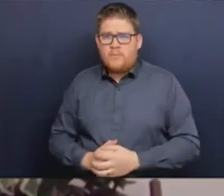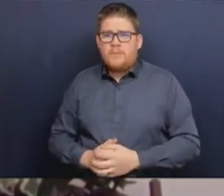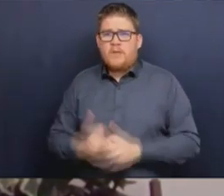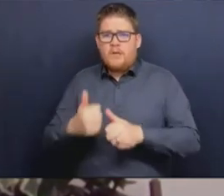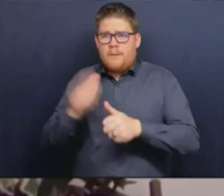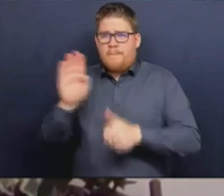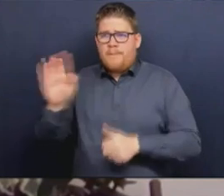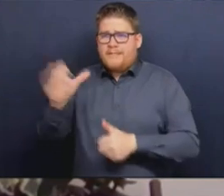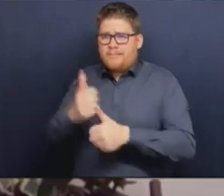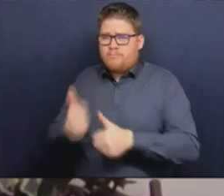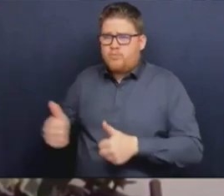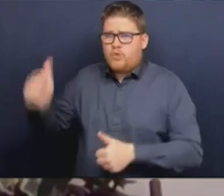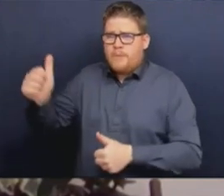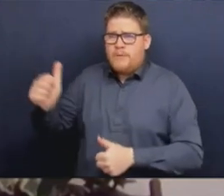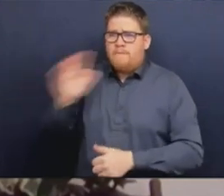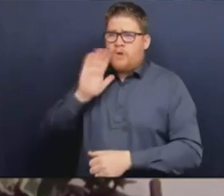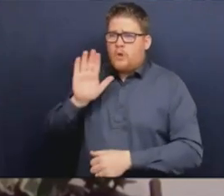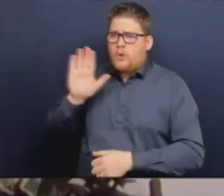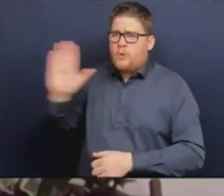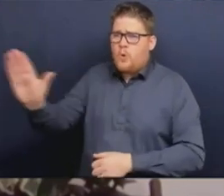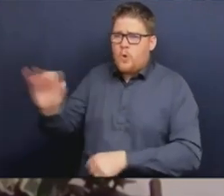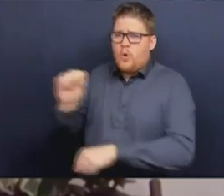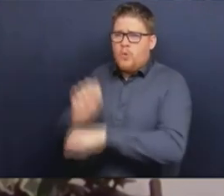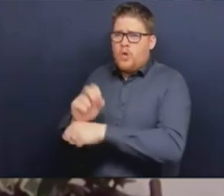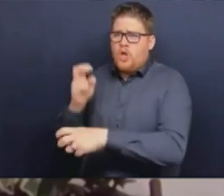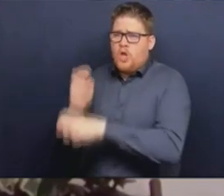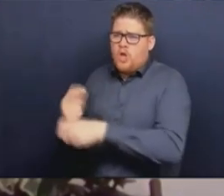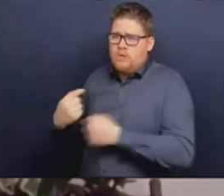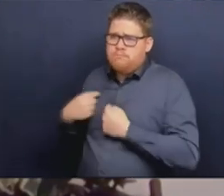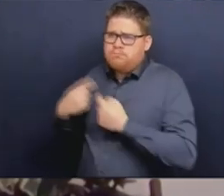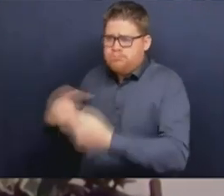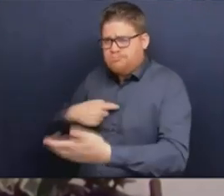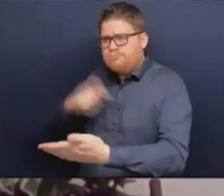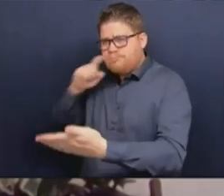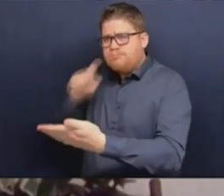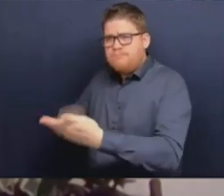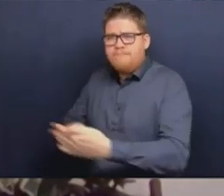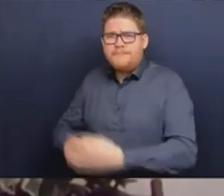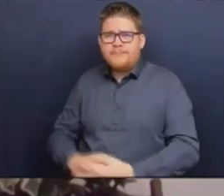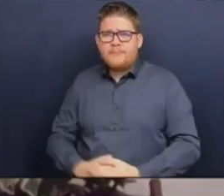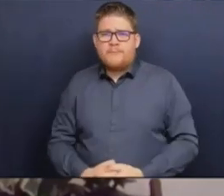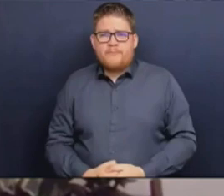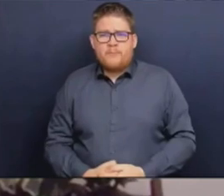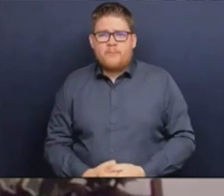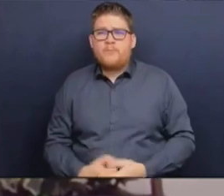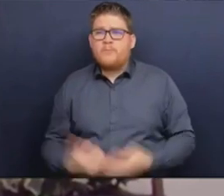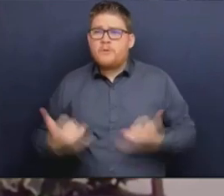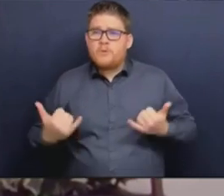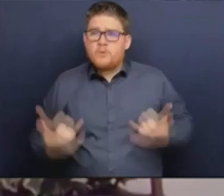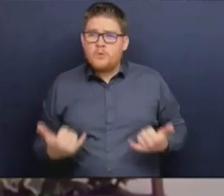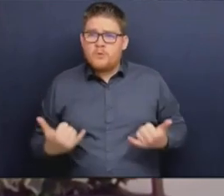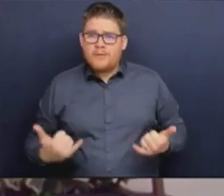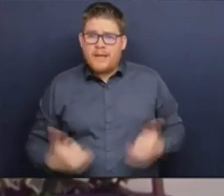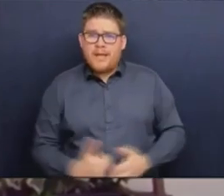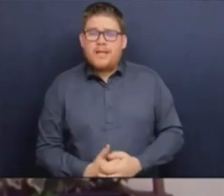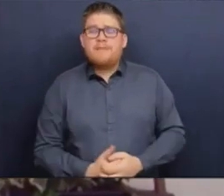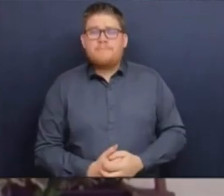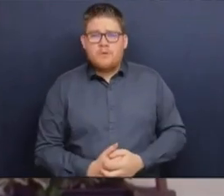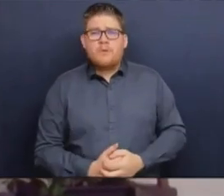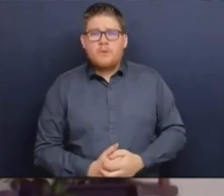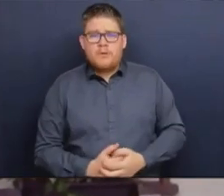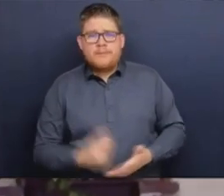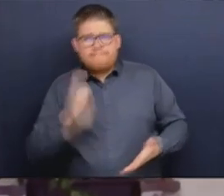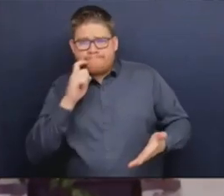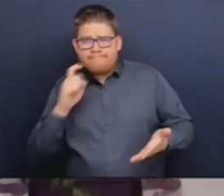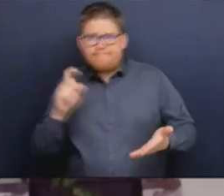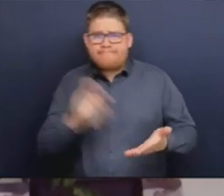legislation. Today is all about all of those who have been victims to systematic racism. For